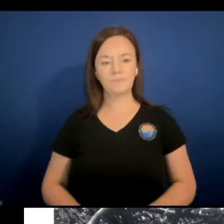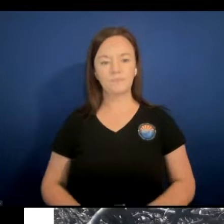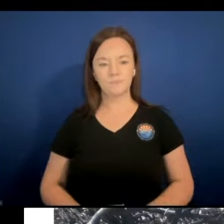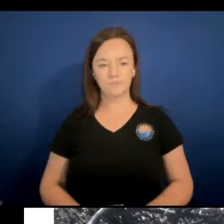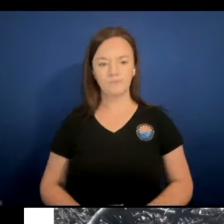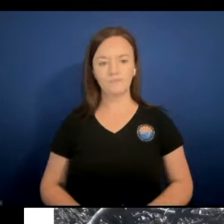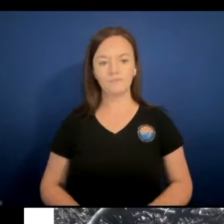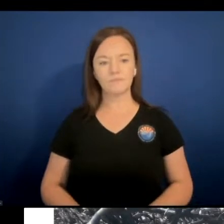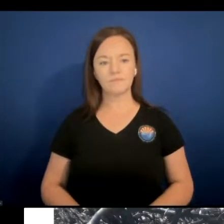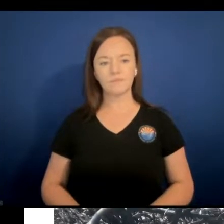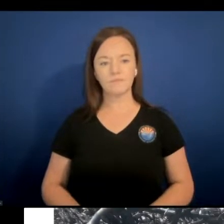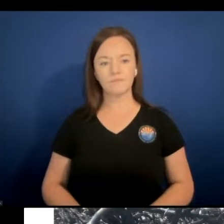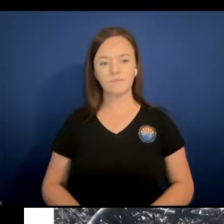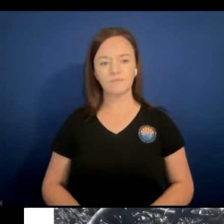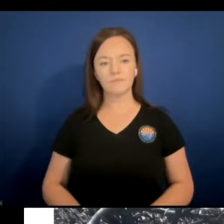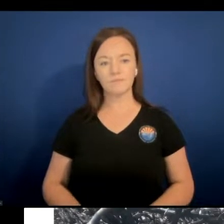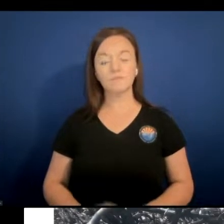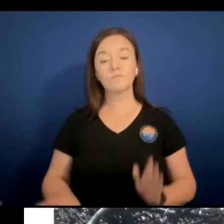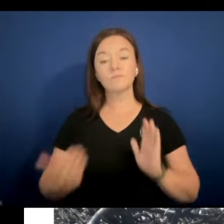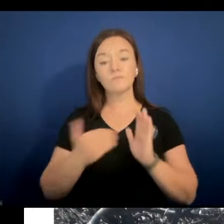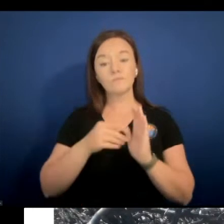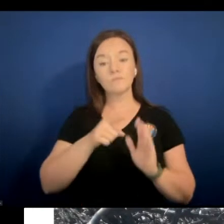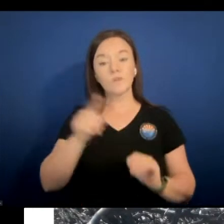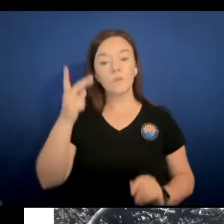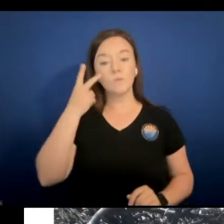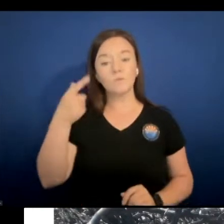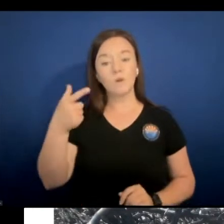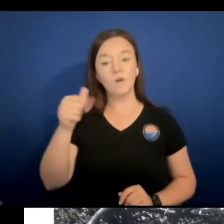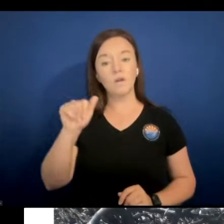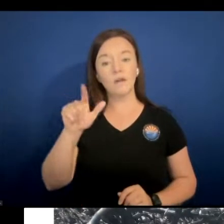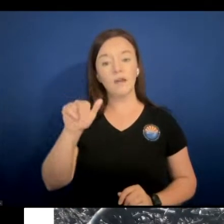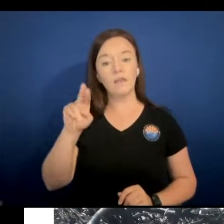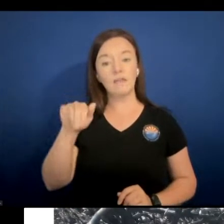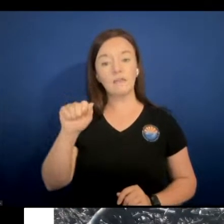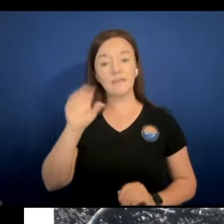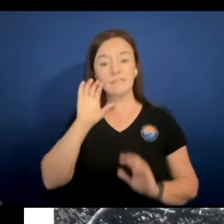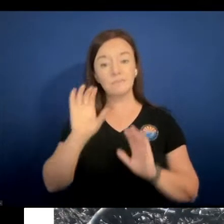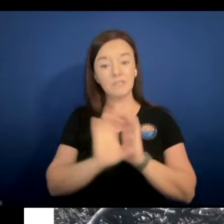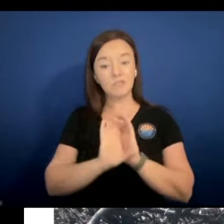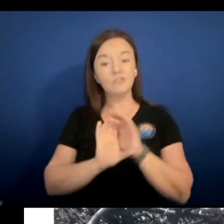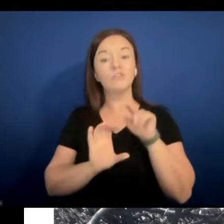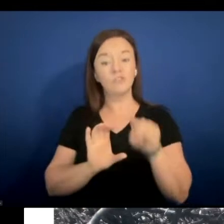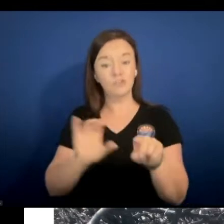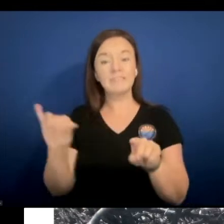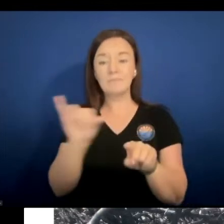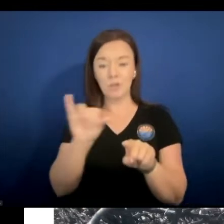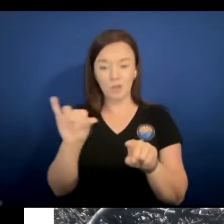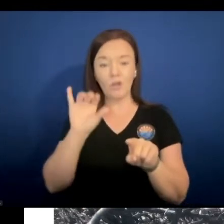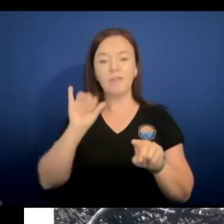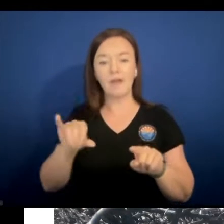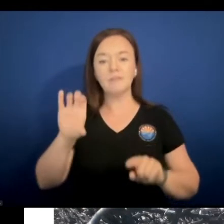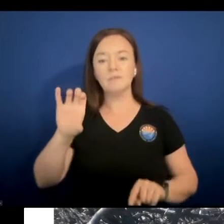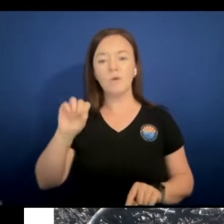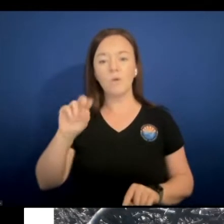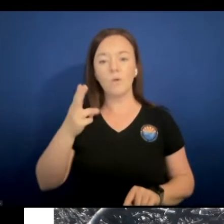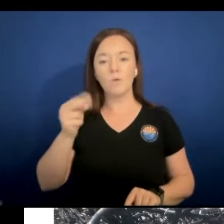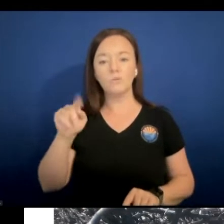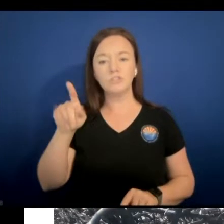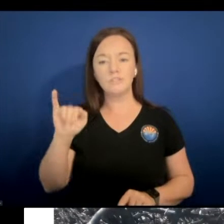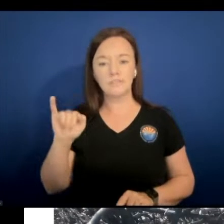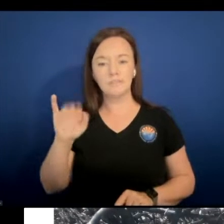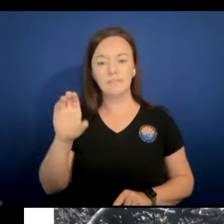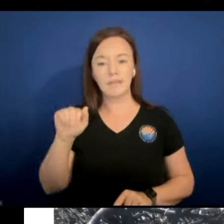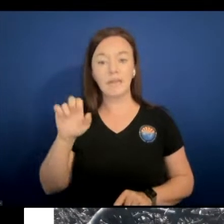And again, as you saw in the Gallinas picture, this is a picture of Cochiti Canyon,